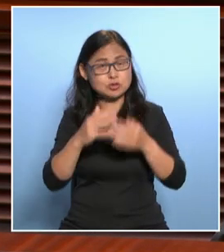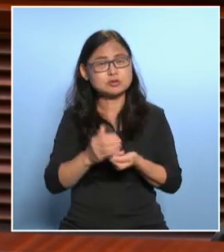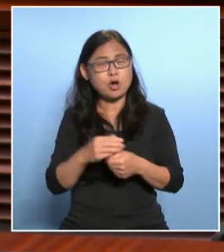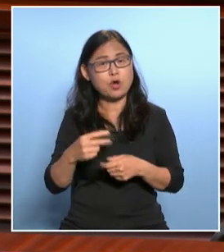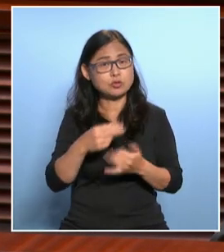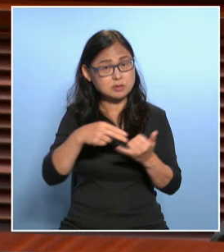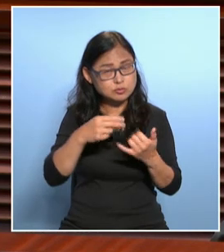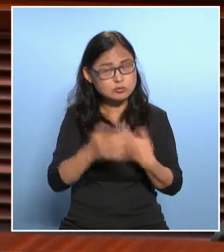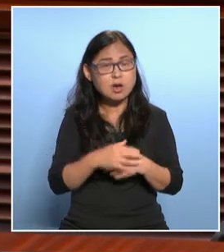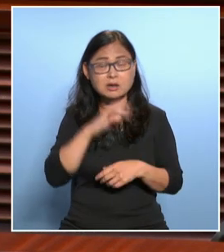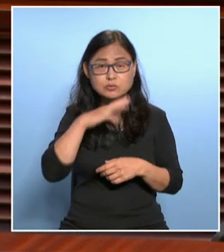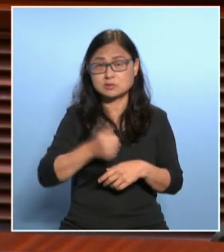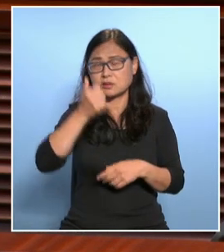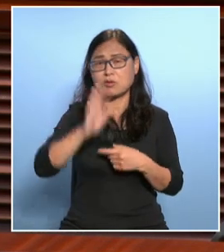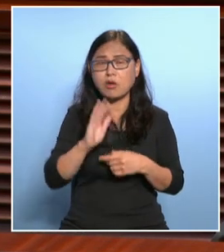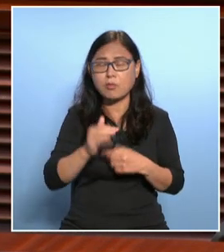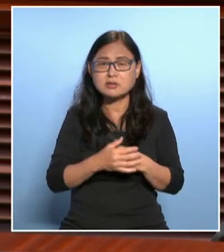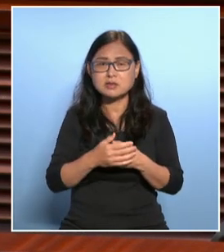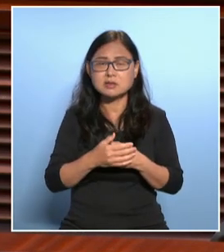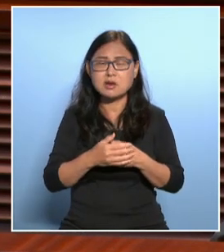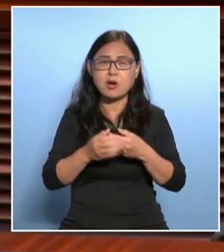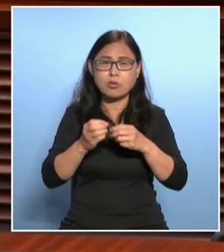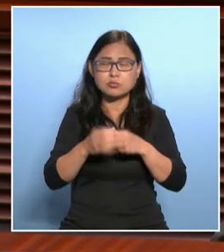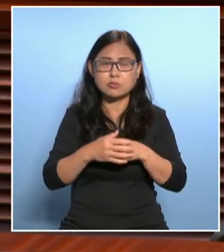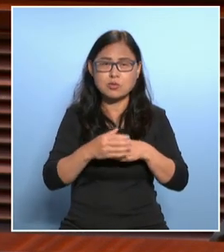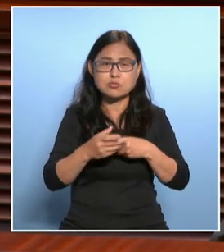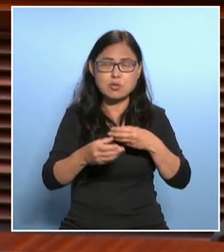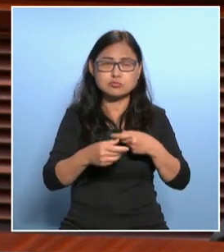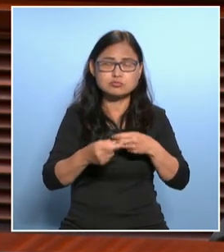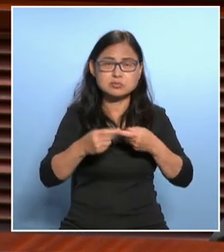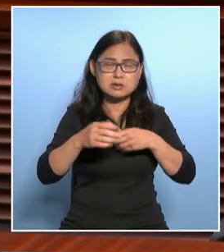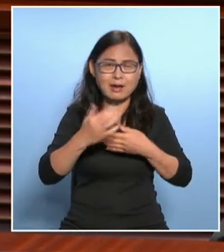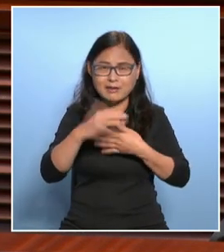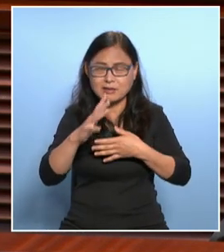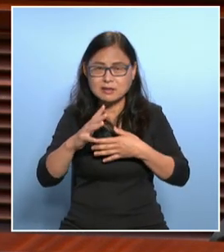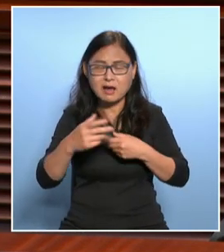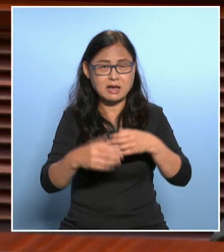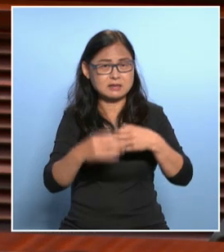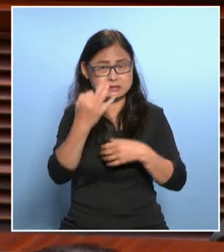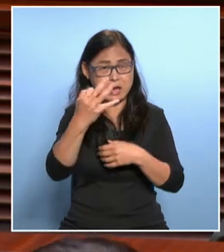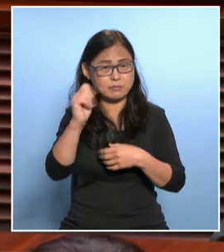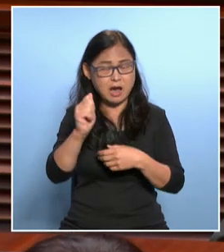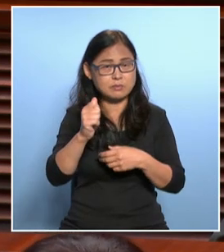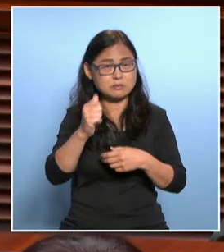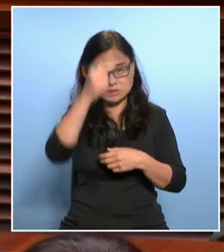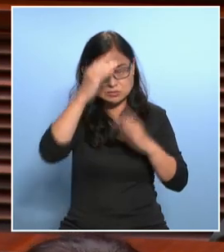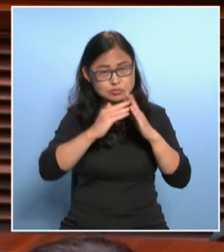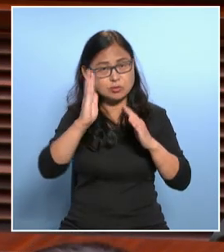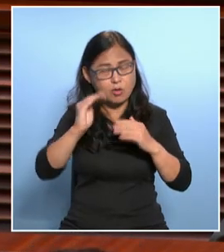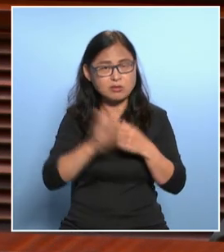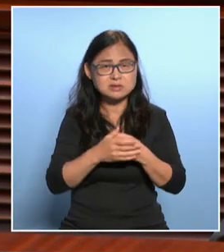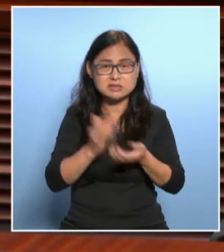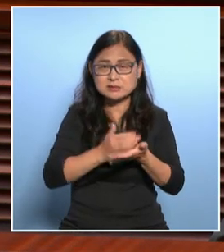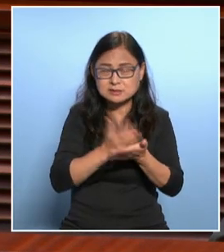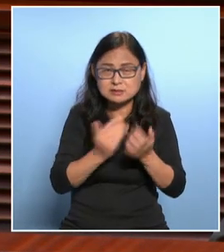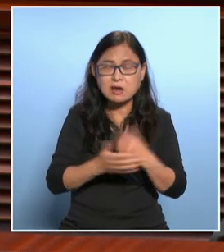to conduct their specialist operations at Hong Kong U Shenzhen Hospital? Or if